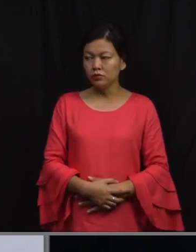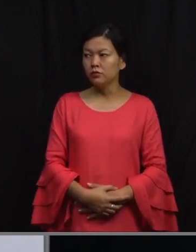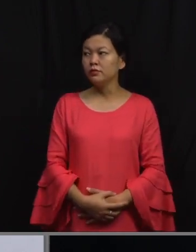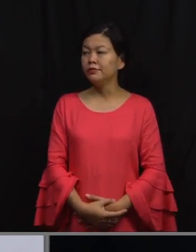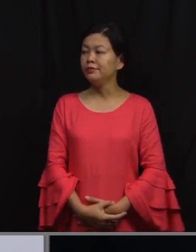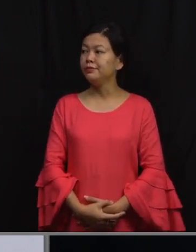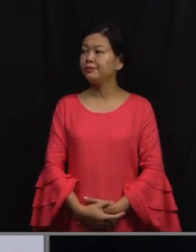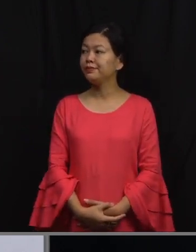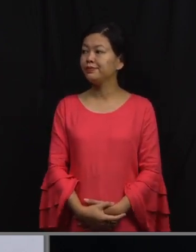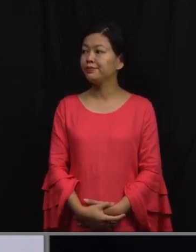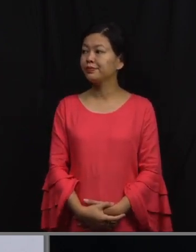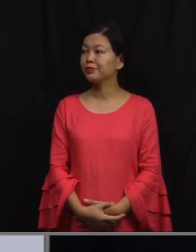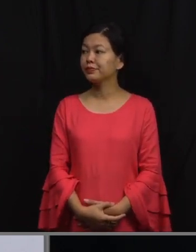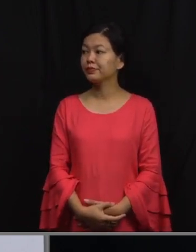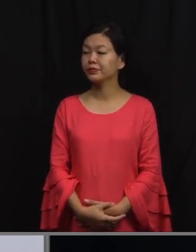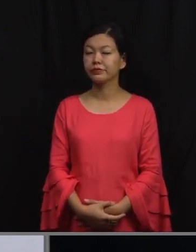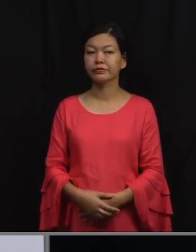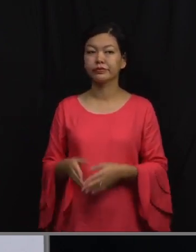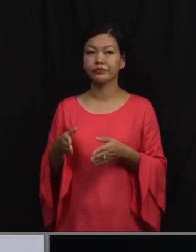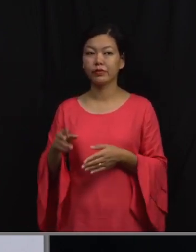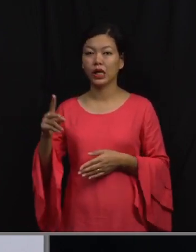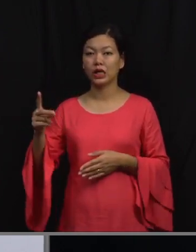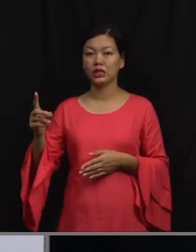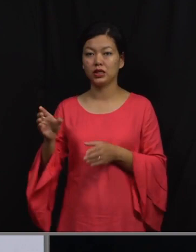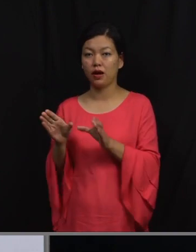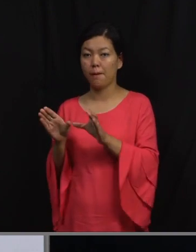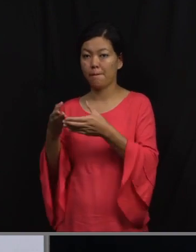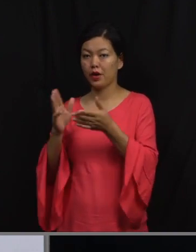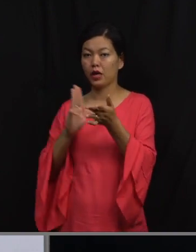Okay, so in microscopic